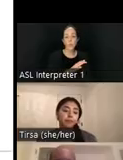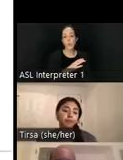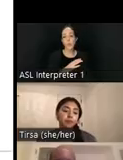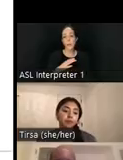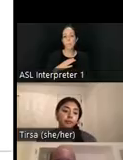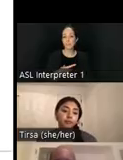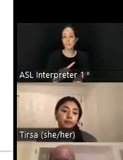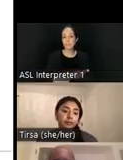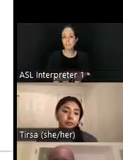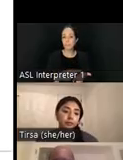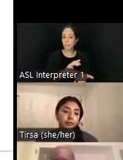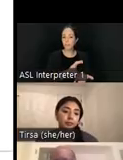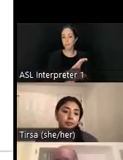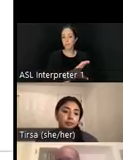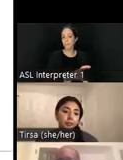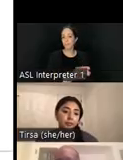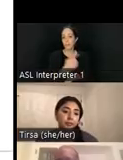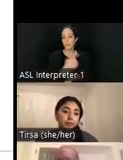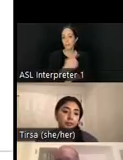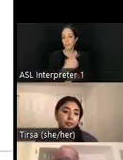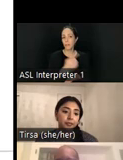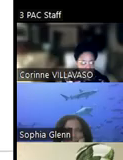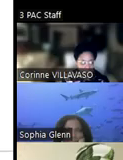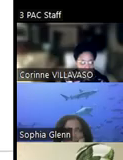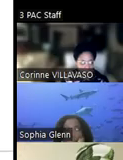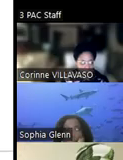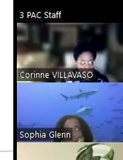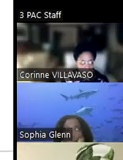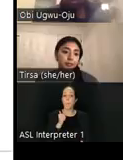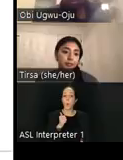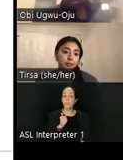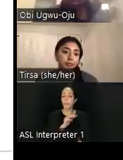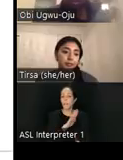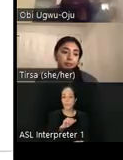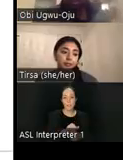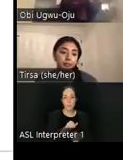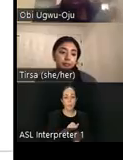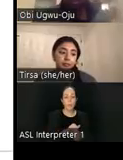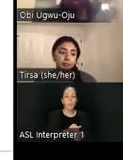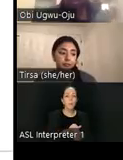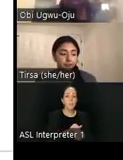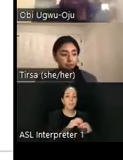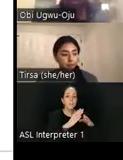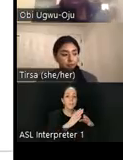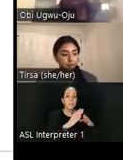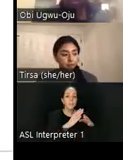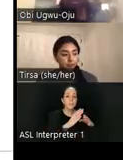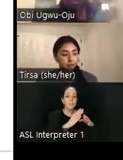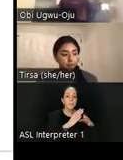the commission, this phase of work, has been assigned to one of the three subcommittees, but there is a definition